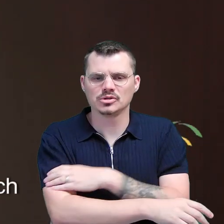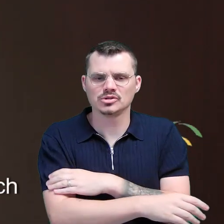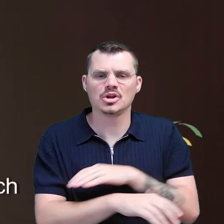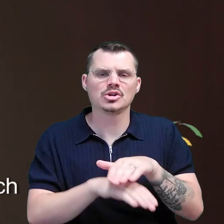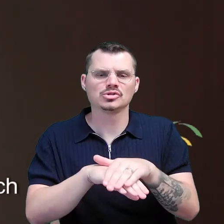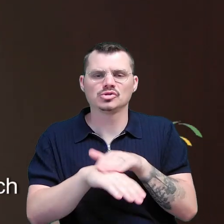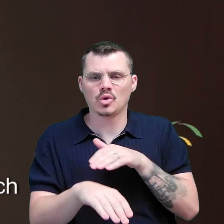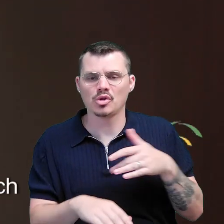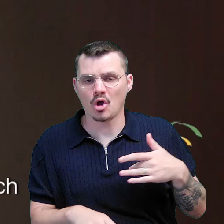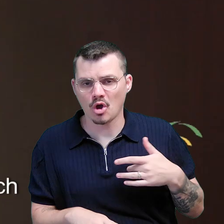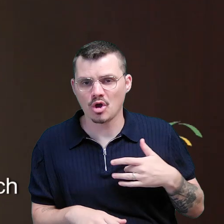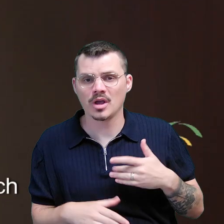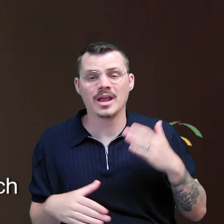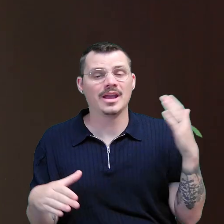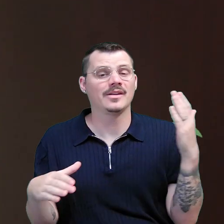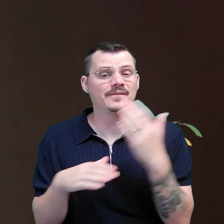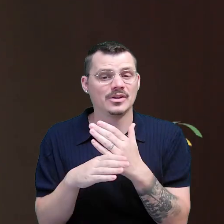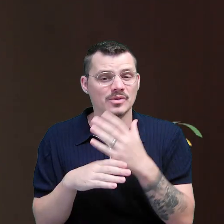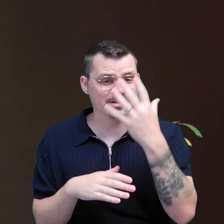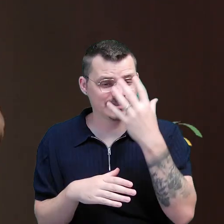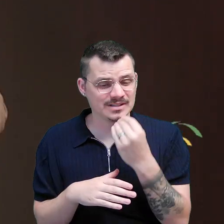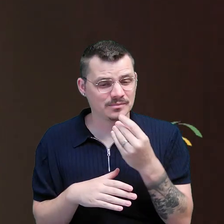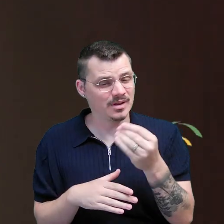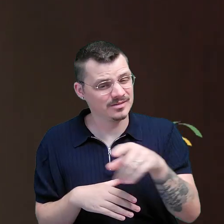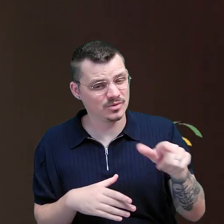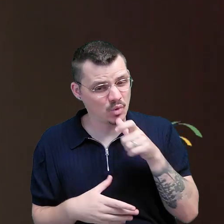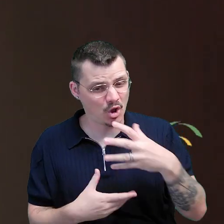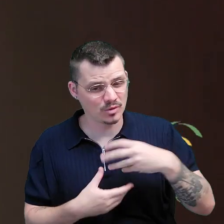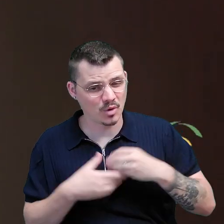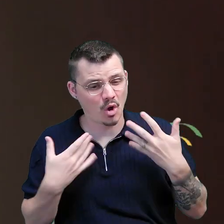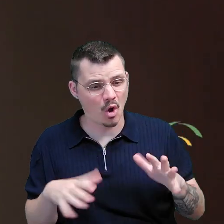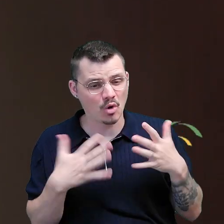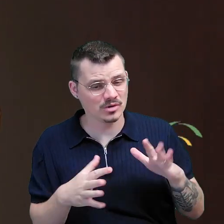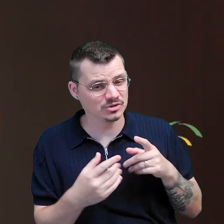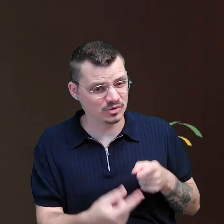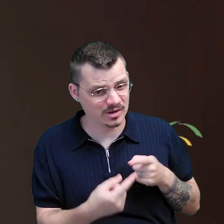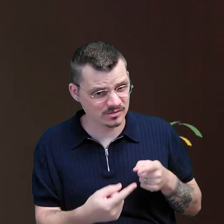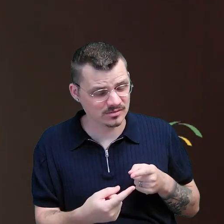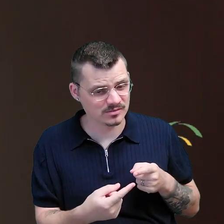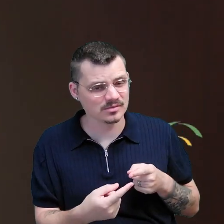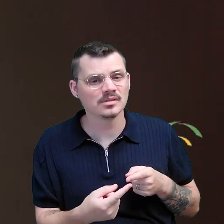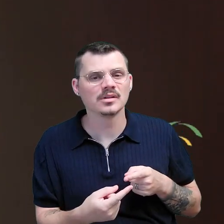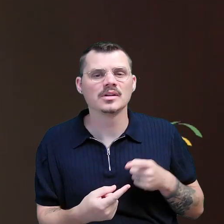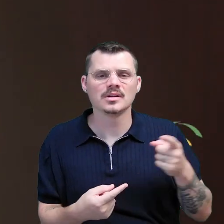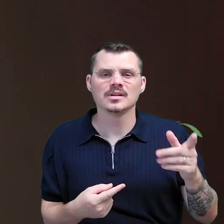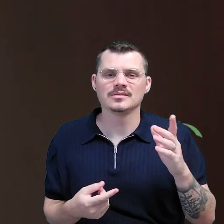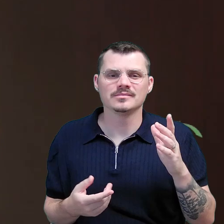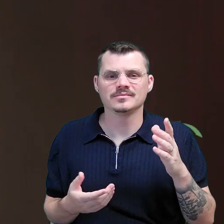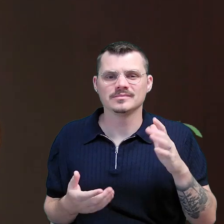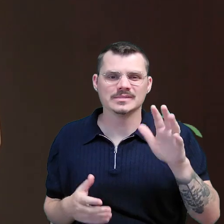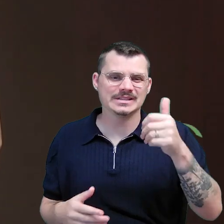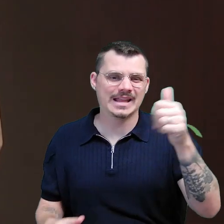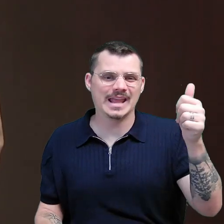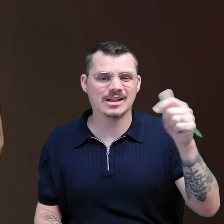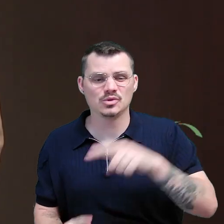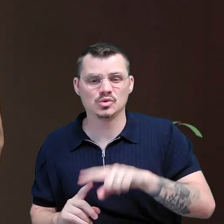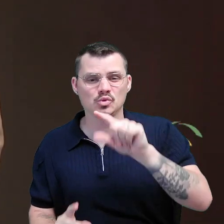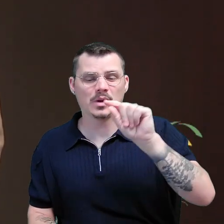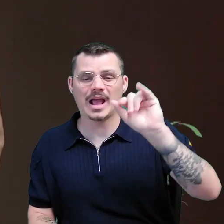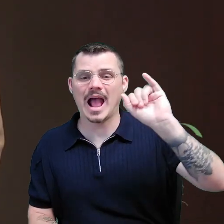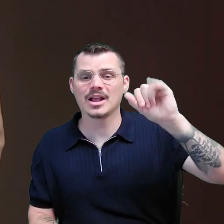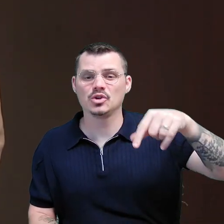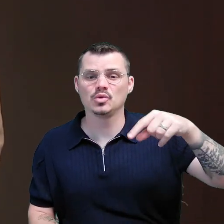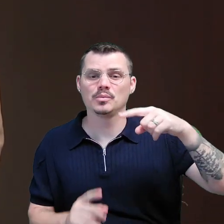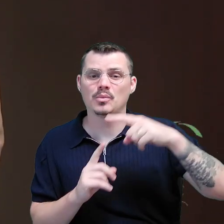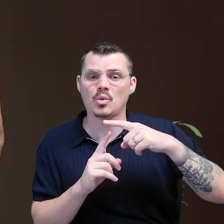down the heart, interfere with sleep, which is already hard for people with autism. They knock off between 10 or 20 IQ